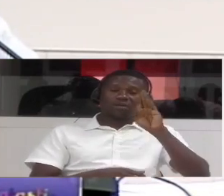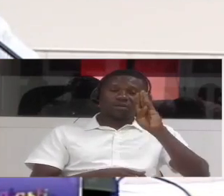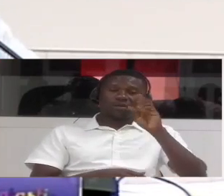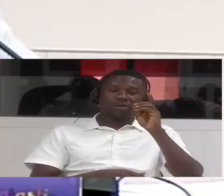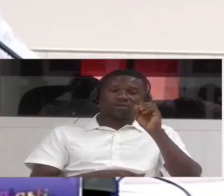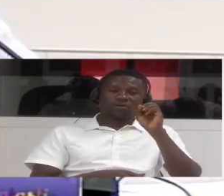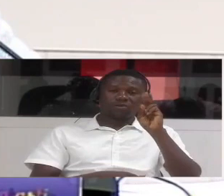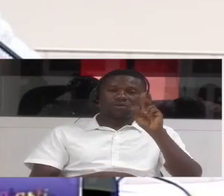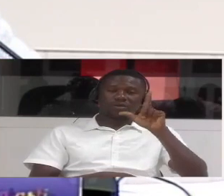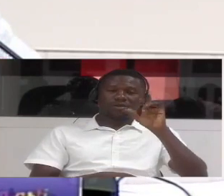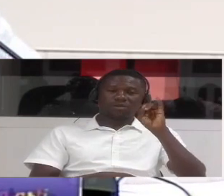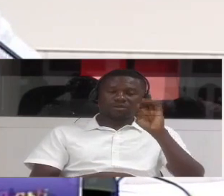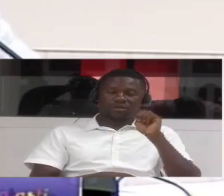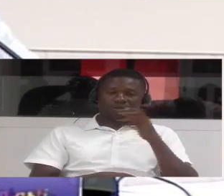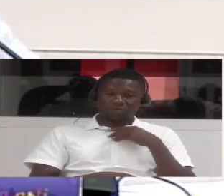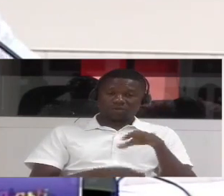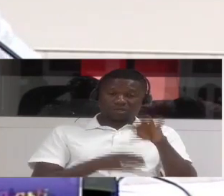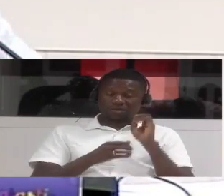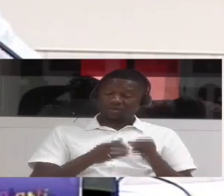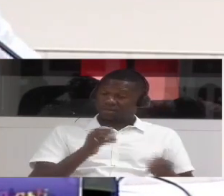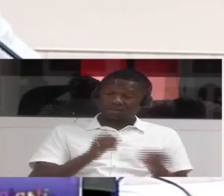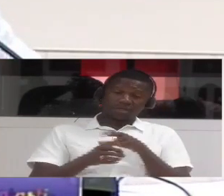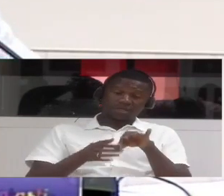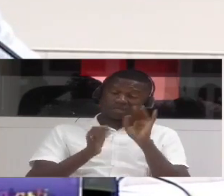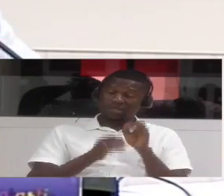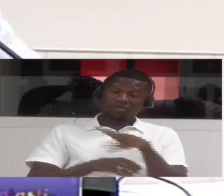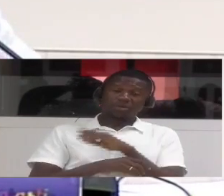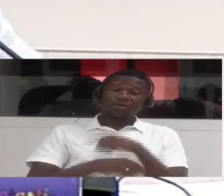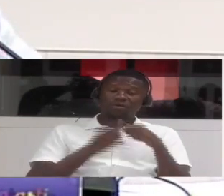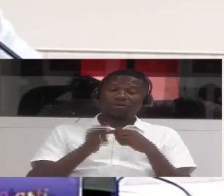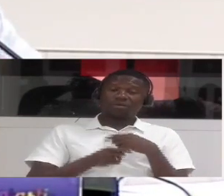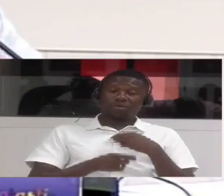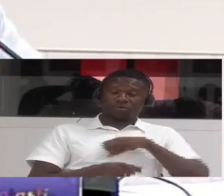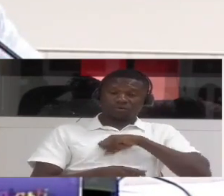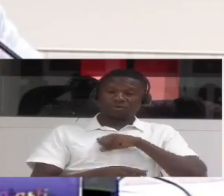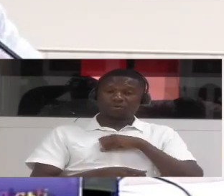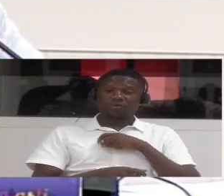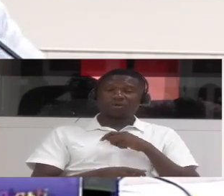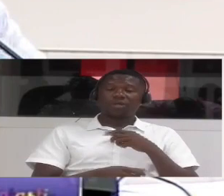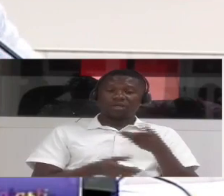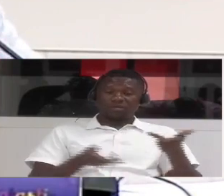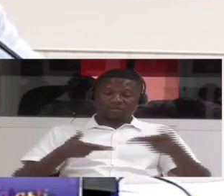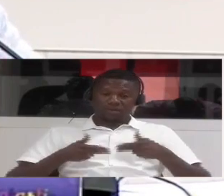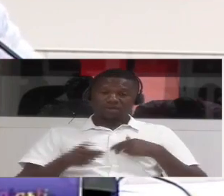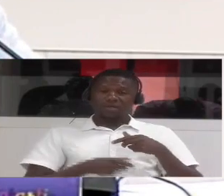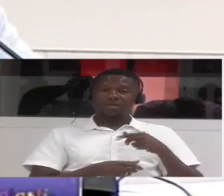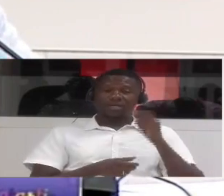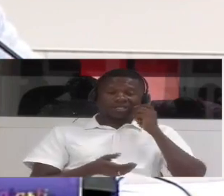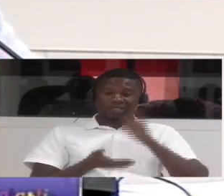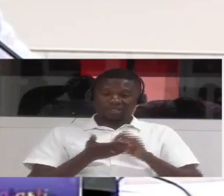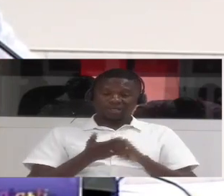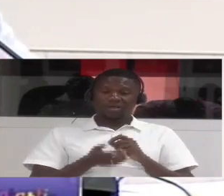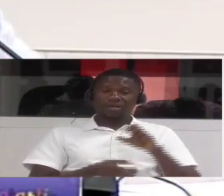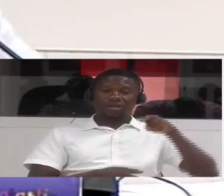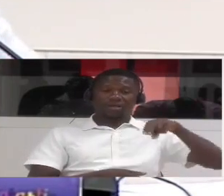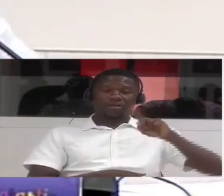invited by the then Interior Minister Ousmane Sonko and the Secretary General Njoguba, and was told that I would be allowed to go into